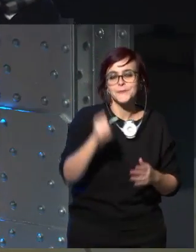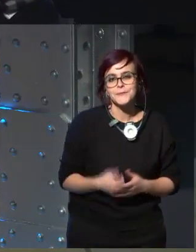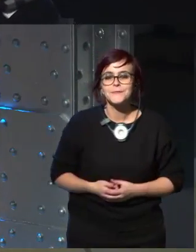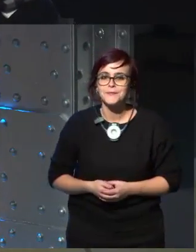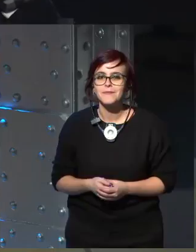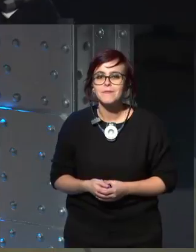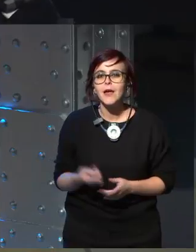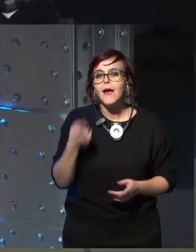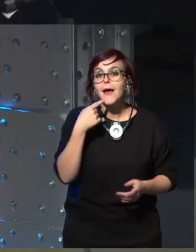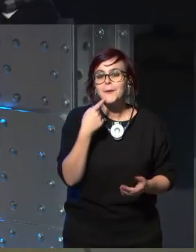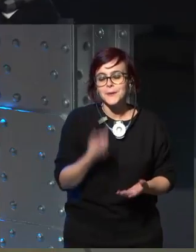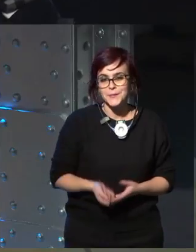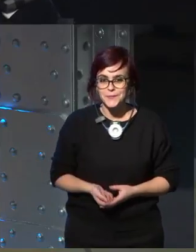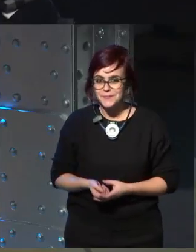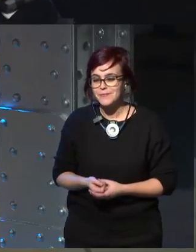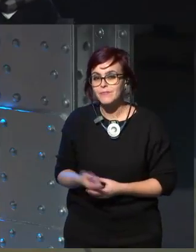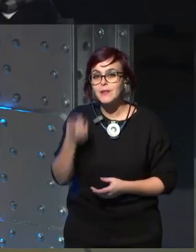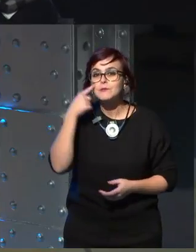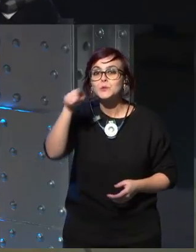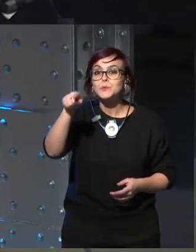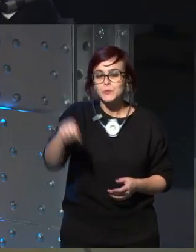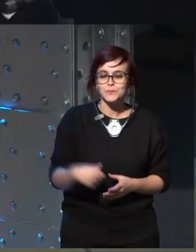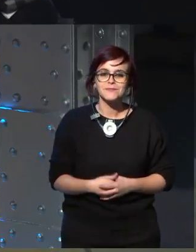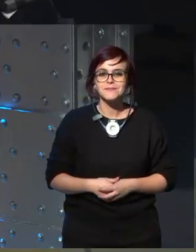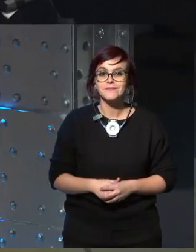No? What have you got to say?